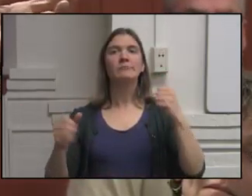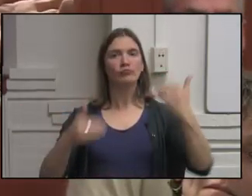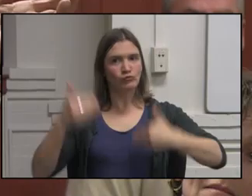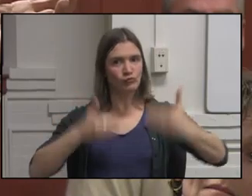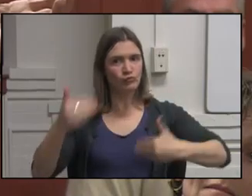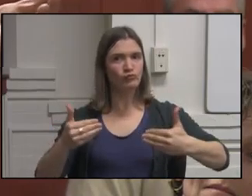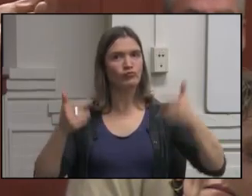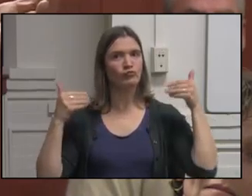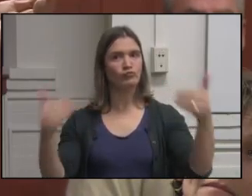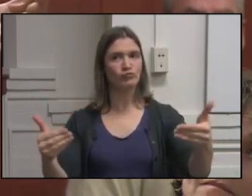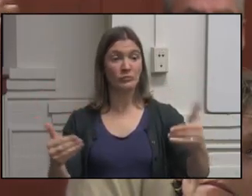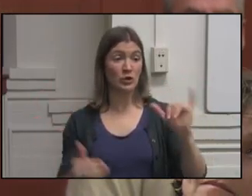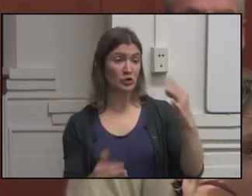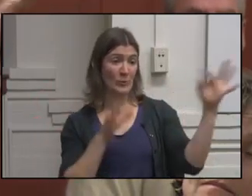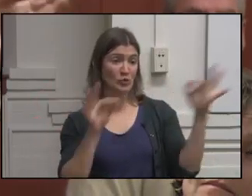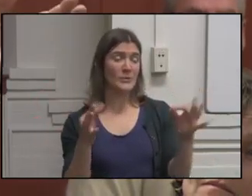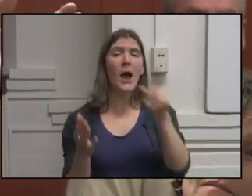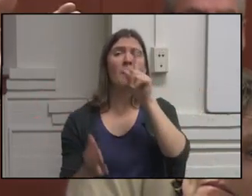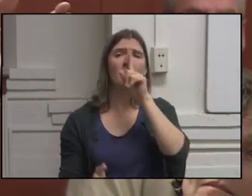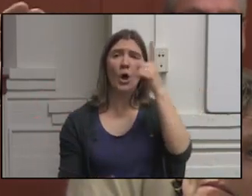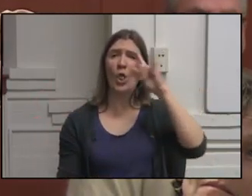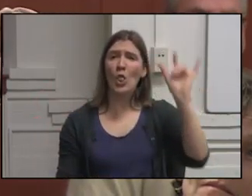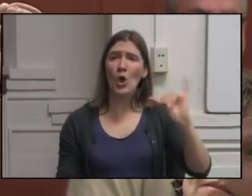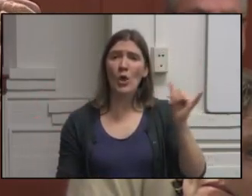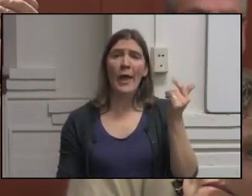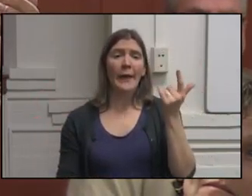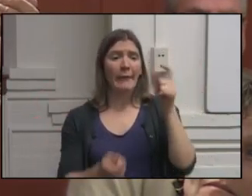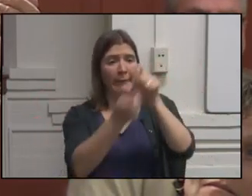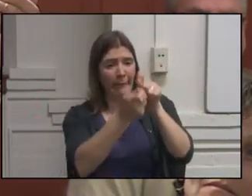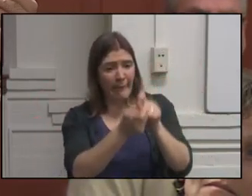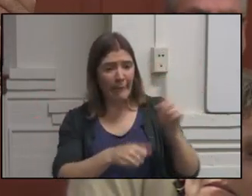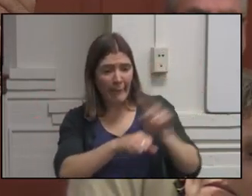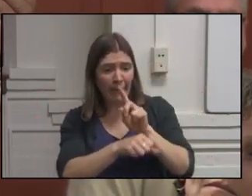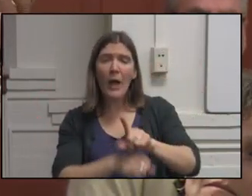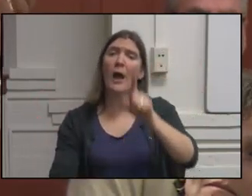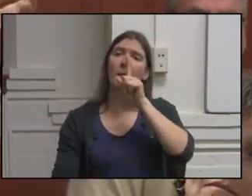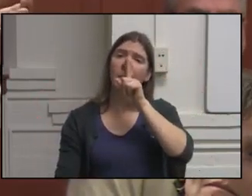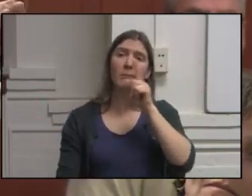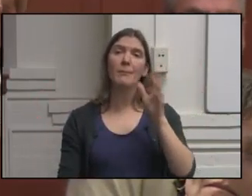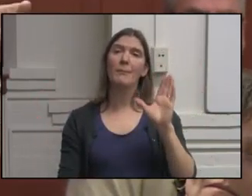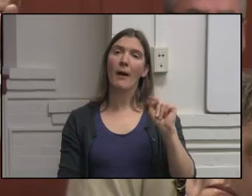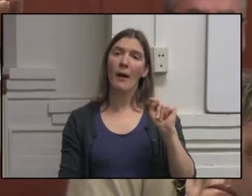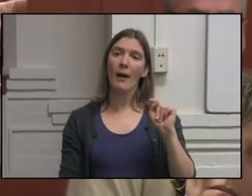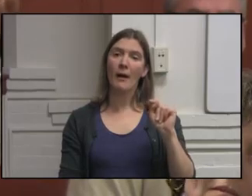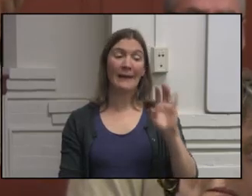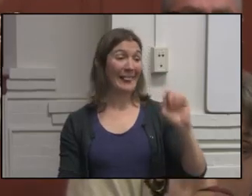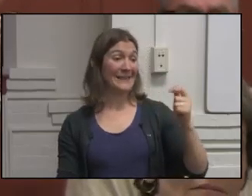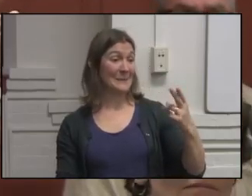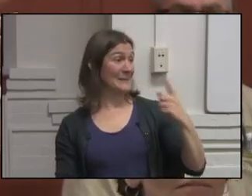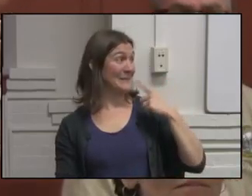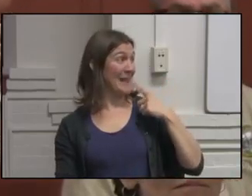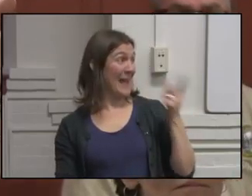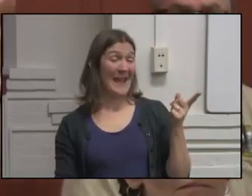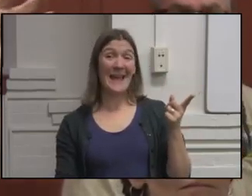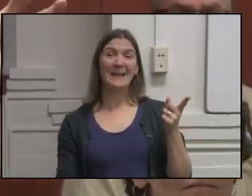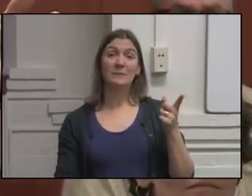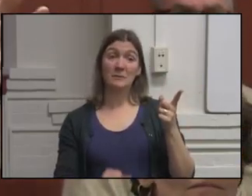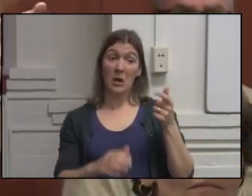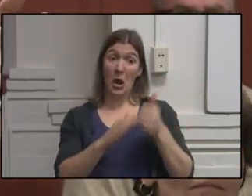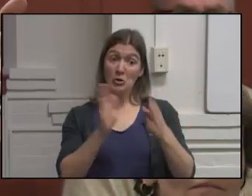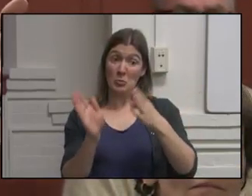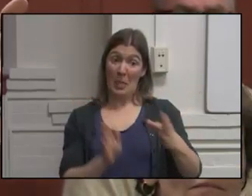know exactly what the job description would be, what that authority would be, you know, what Elizabeth was saying about being under the Planning Commission